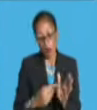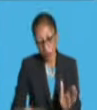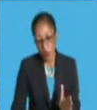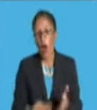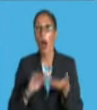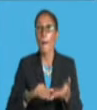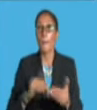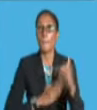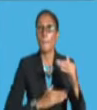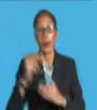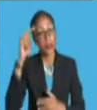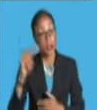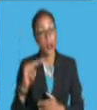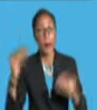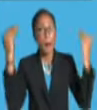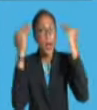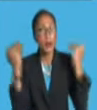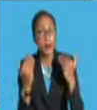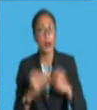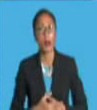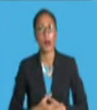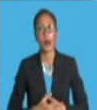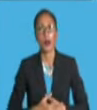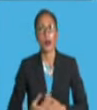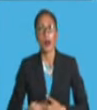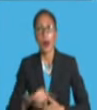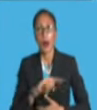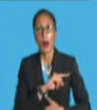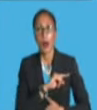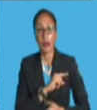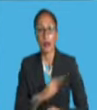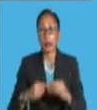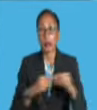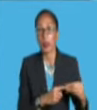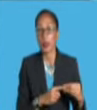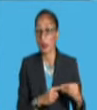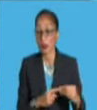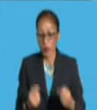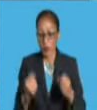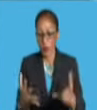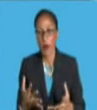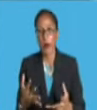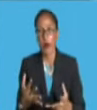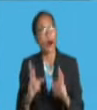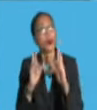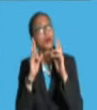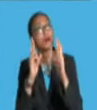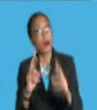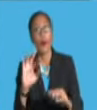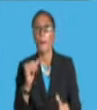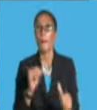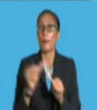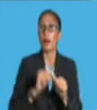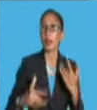nation. Madam Speaker, we as political leaders are here to offer our fellow Fijians the hope of a better life for